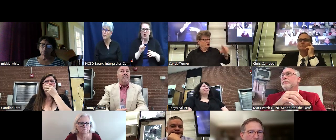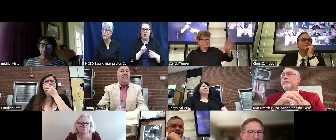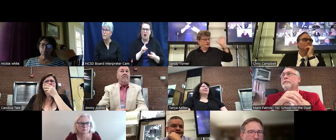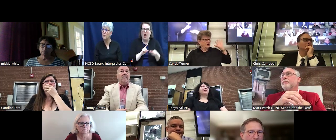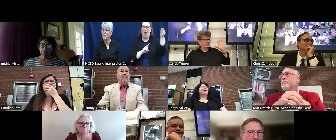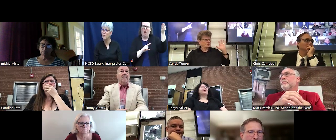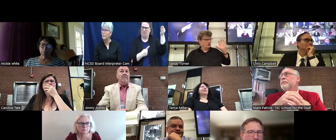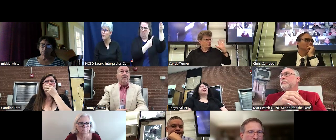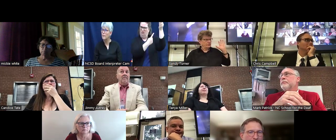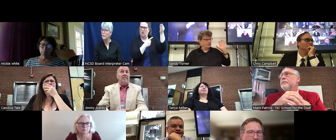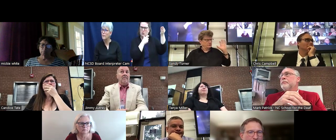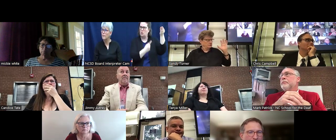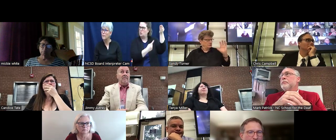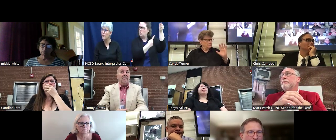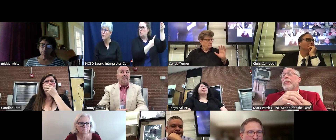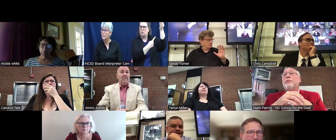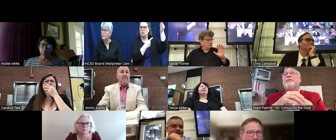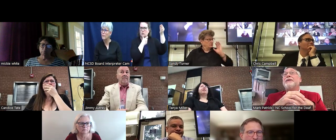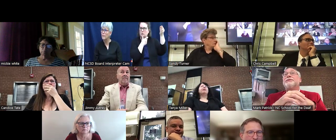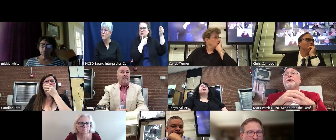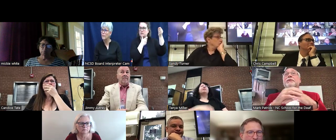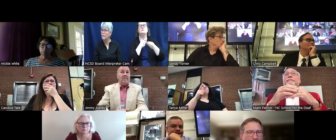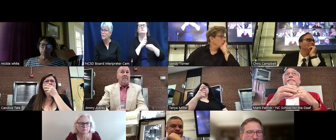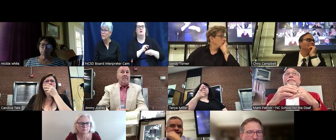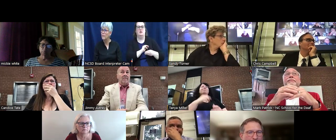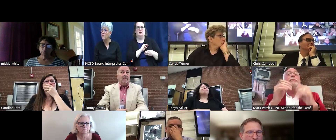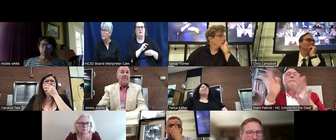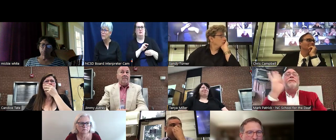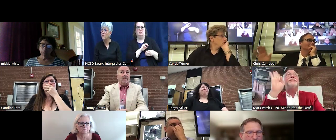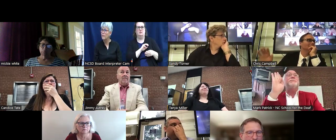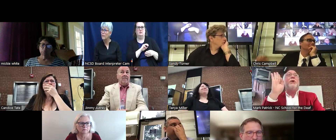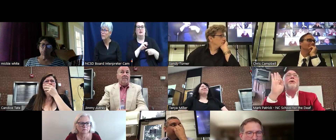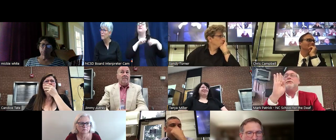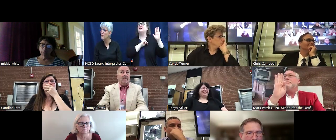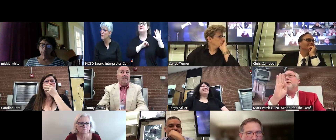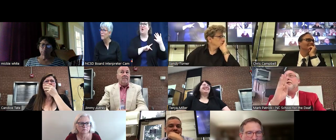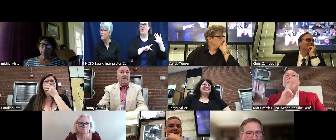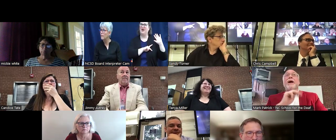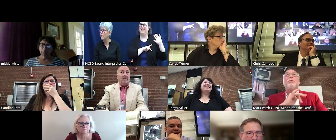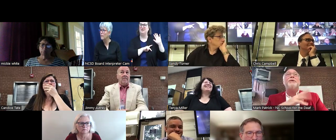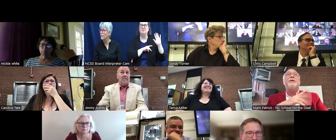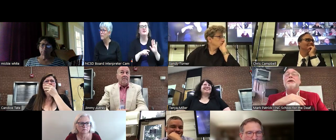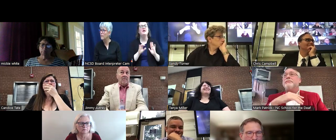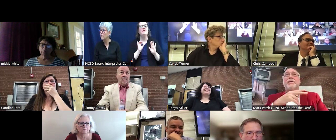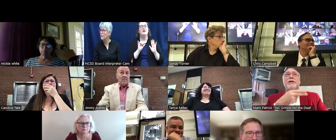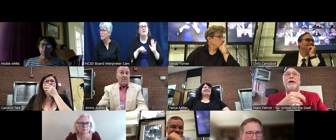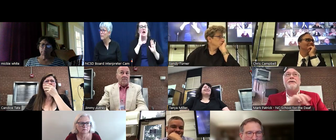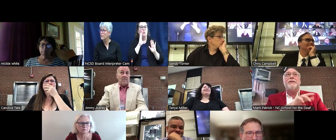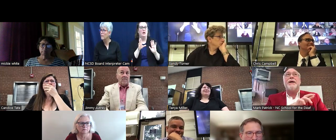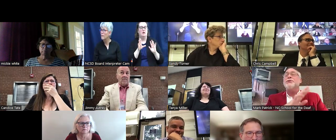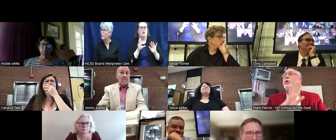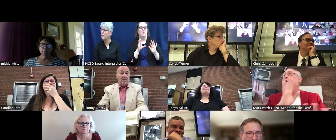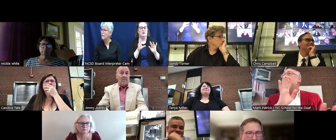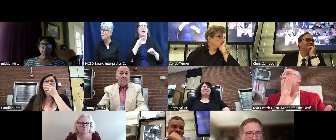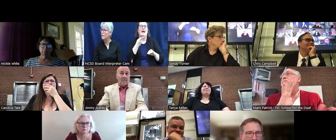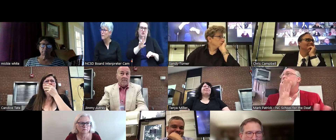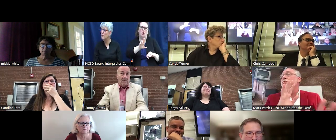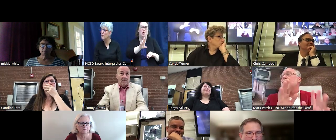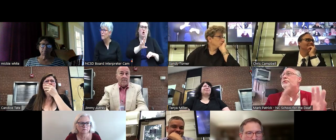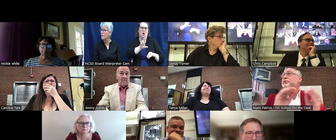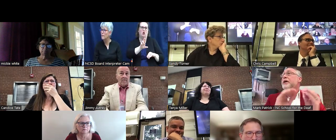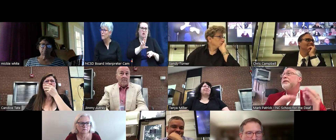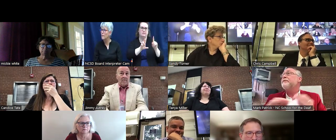Who does it go to? That's gonna, and this is Mark, and that will be an HR game